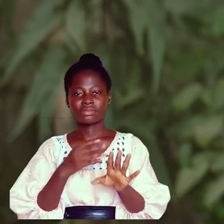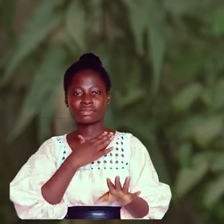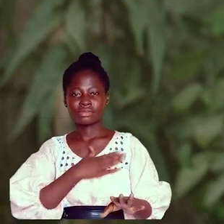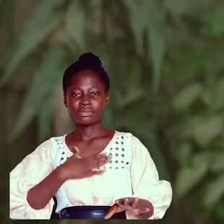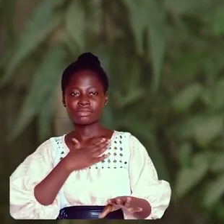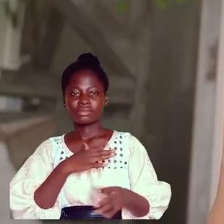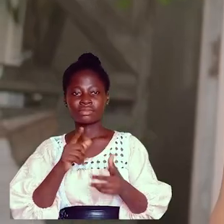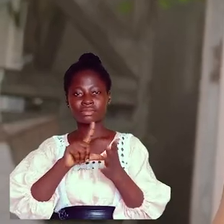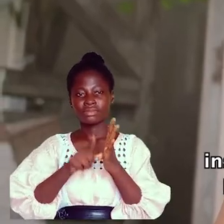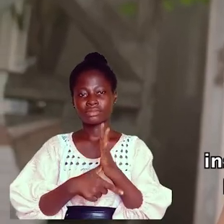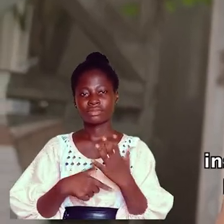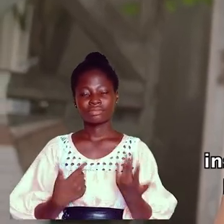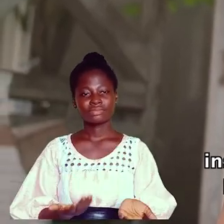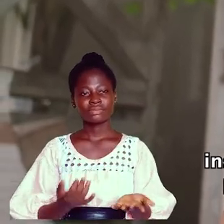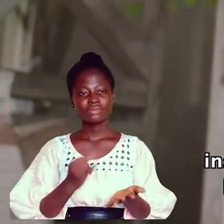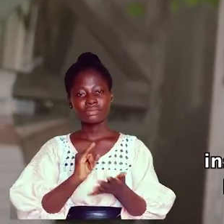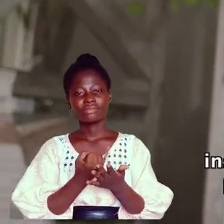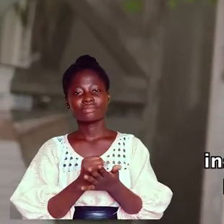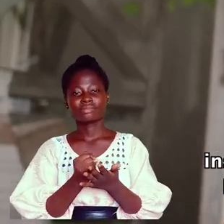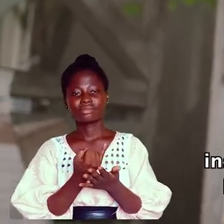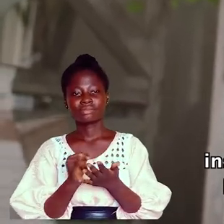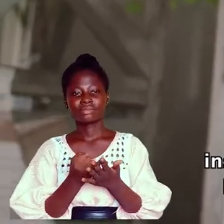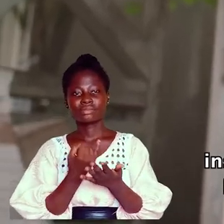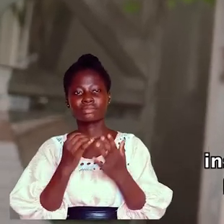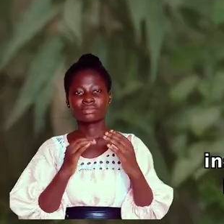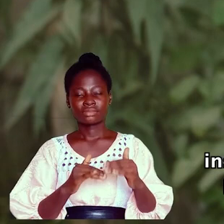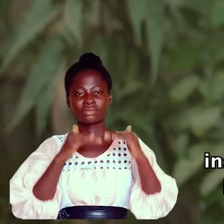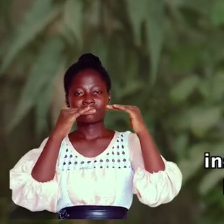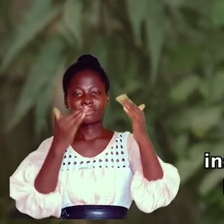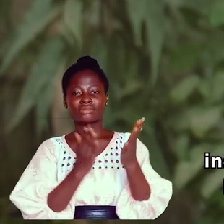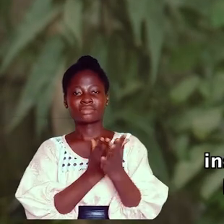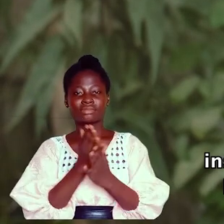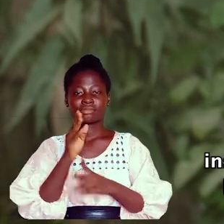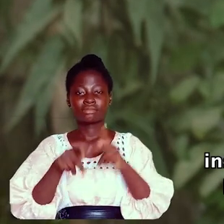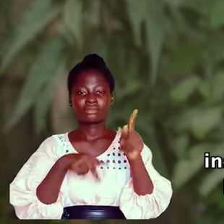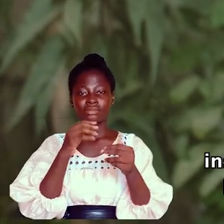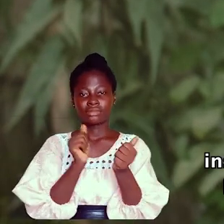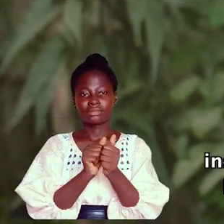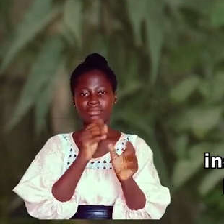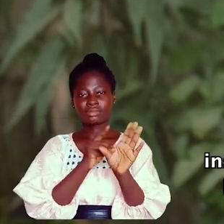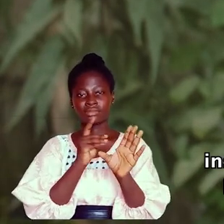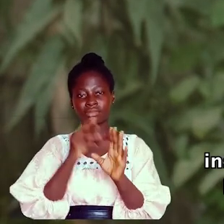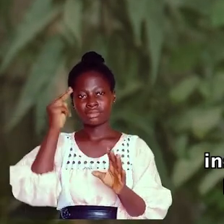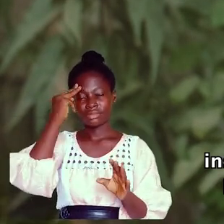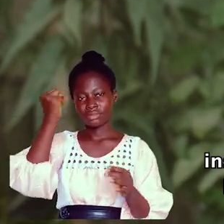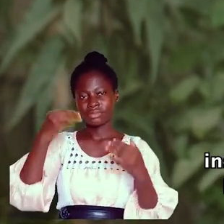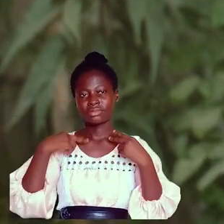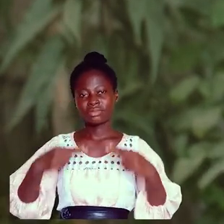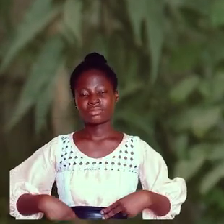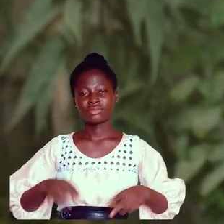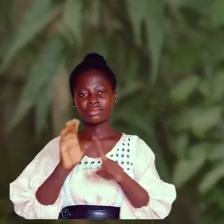with disabilities. And then institutions which are in charge of promoting the rights of people with disabilities and mental health